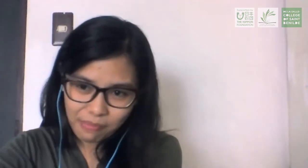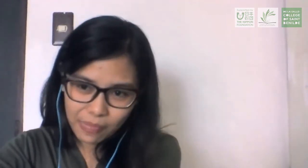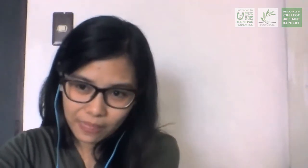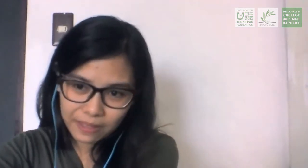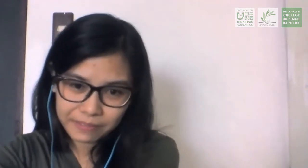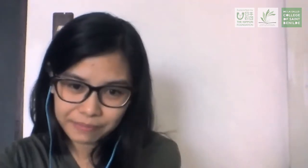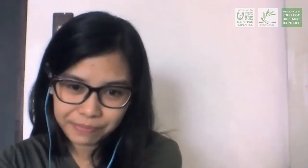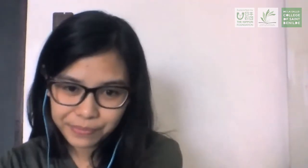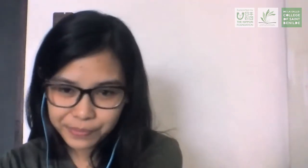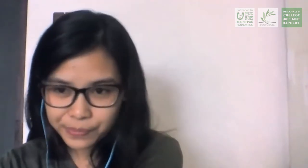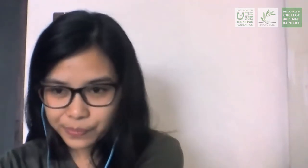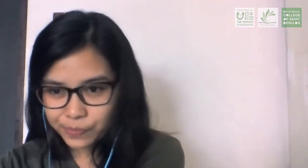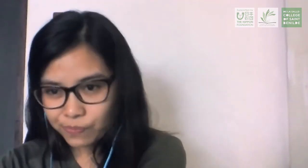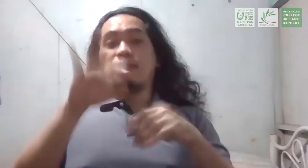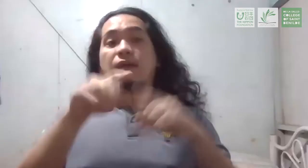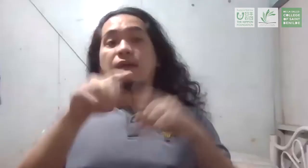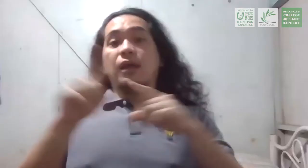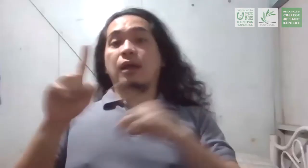haven't resolved it.